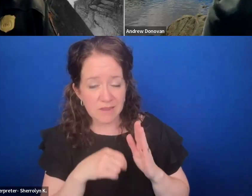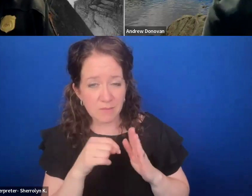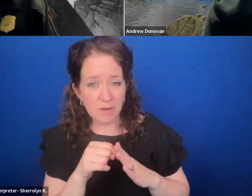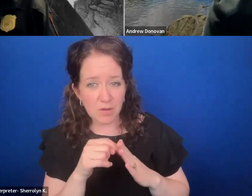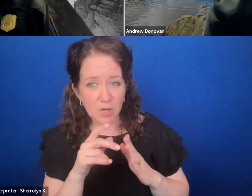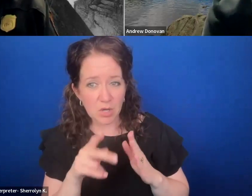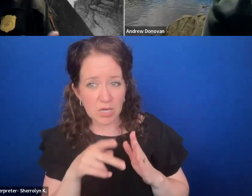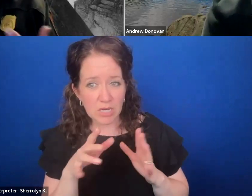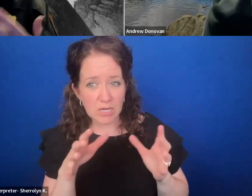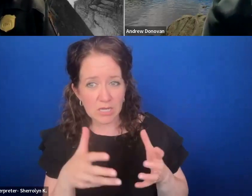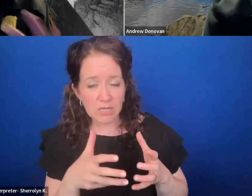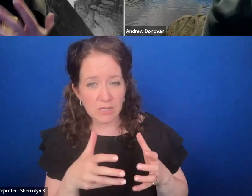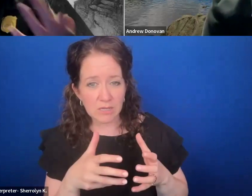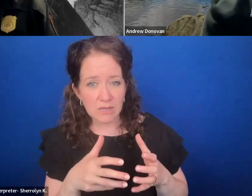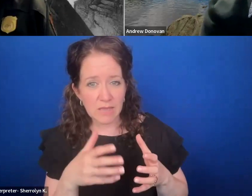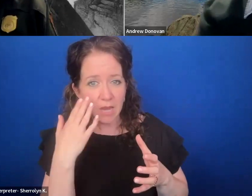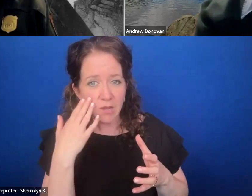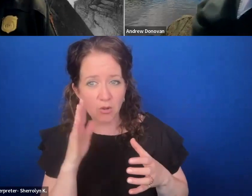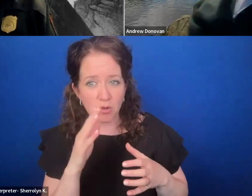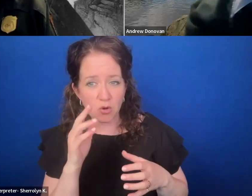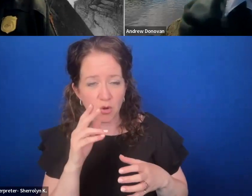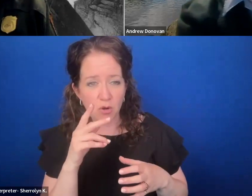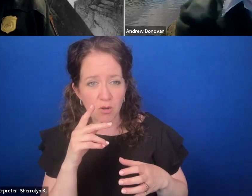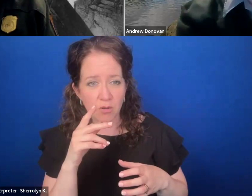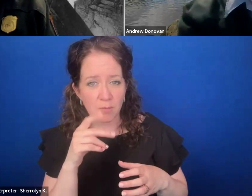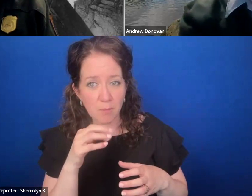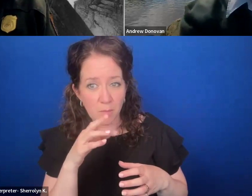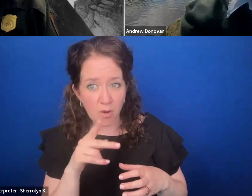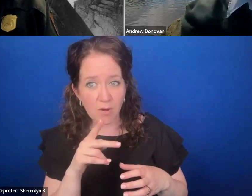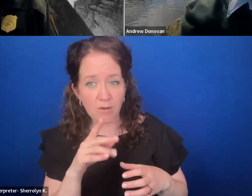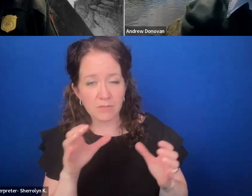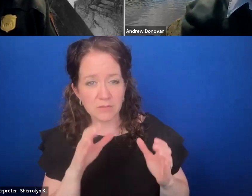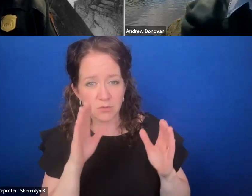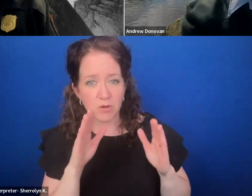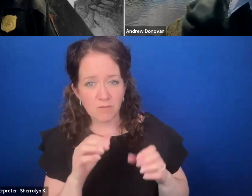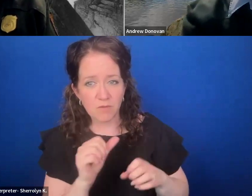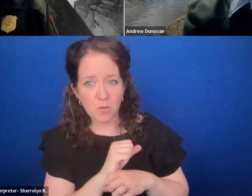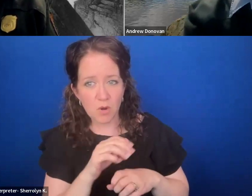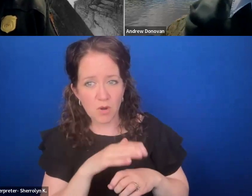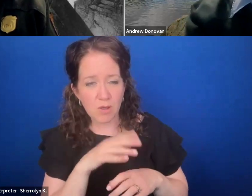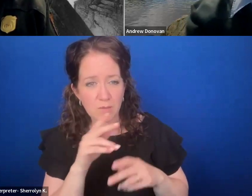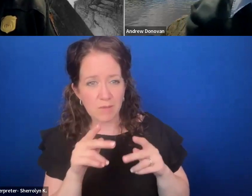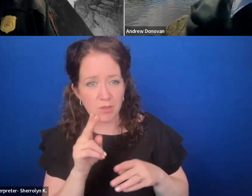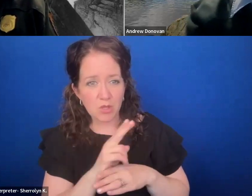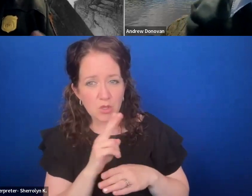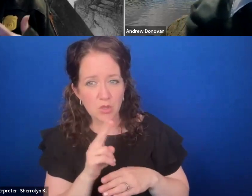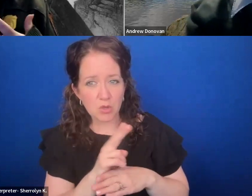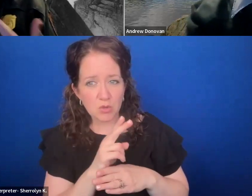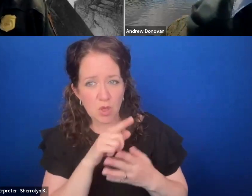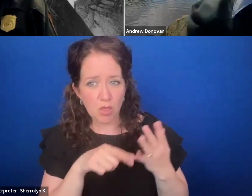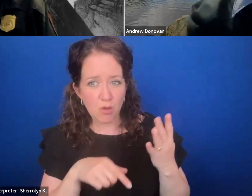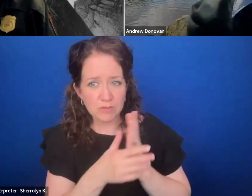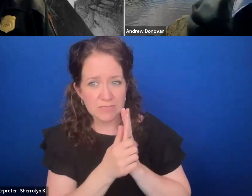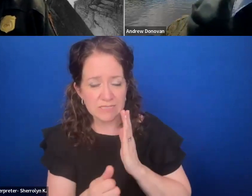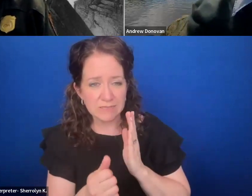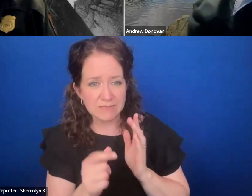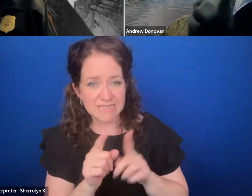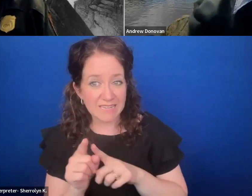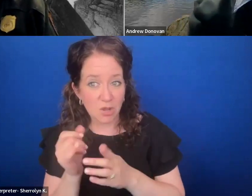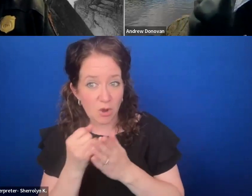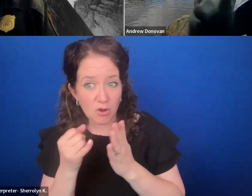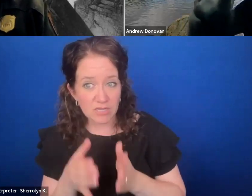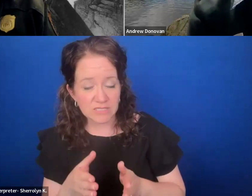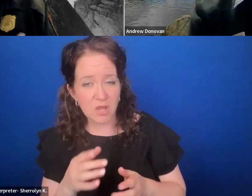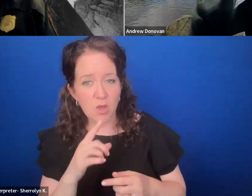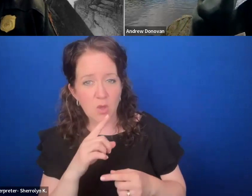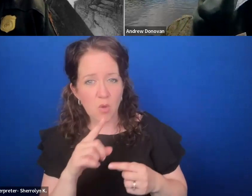want to give a plug for this, has done wonderful work on people who use this set of skills as artists. When did this become, at least